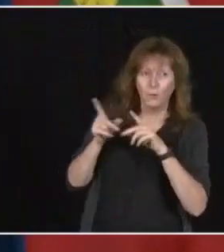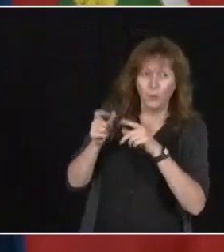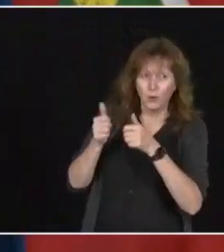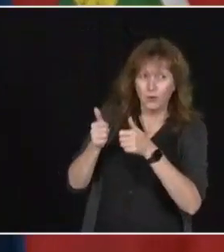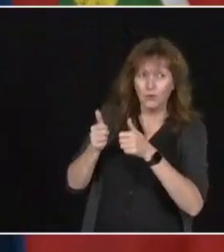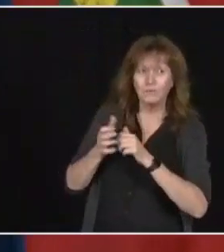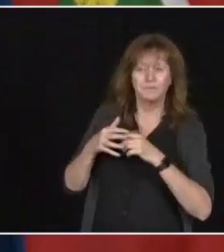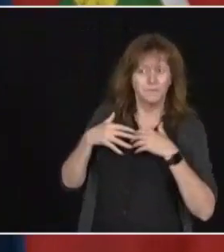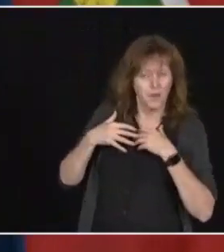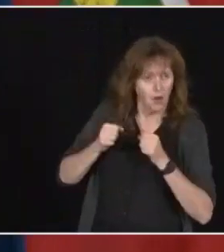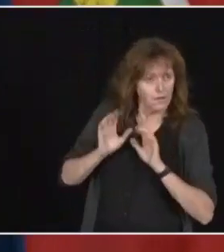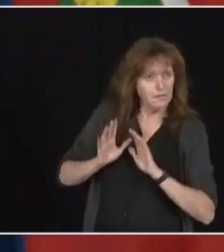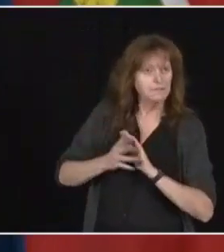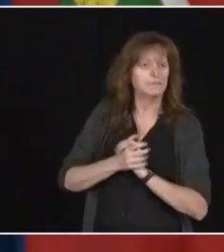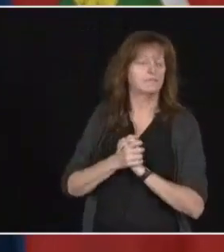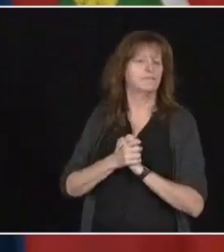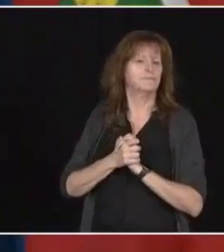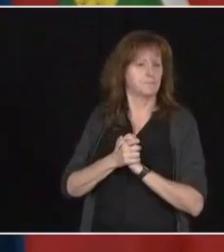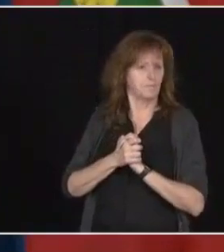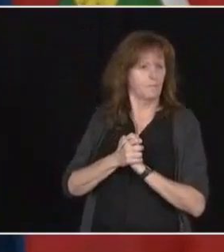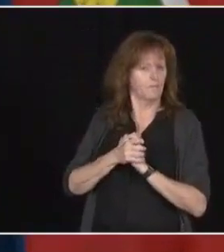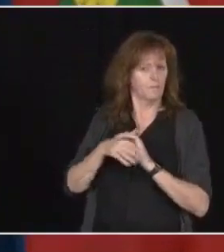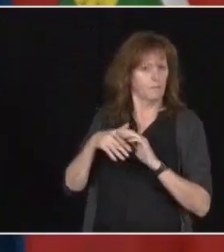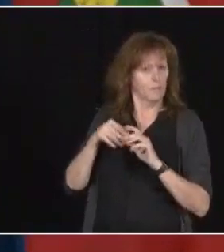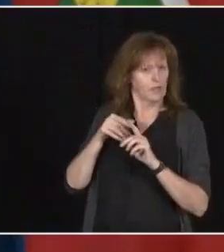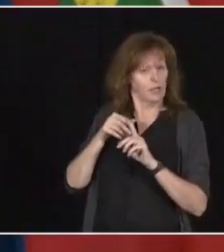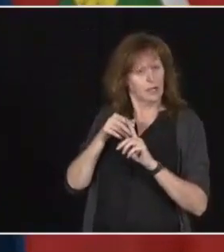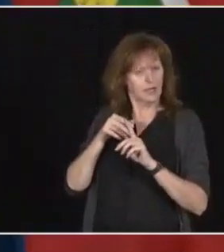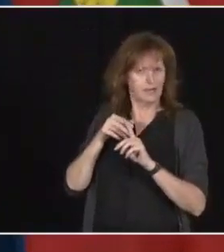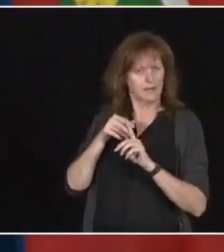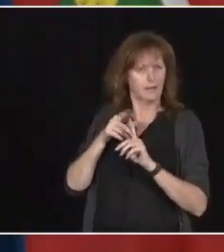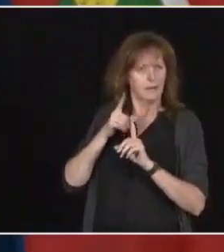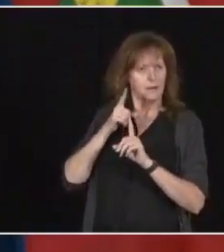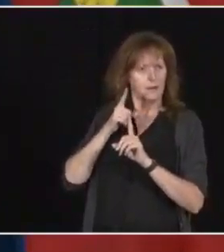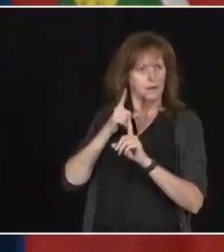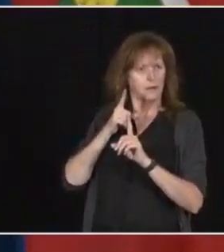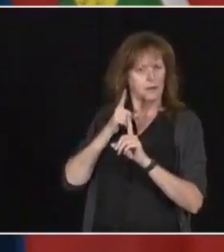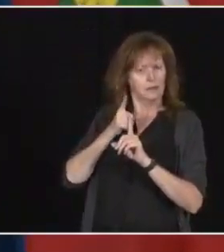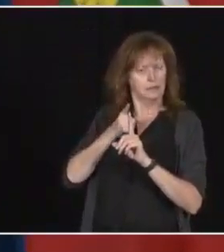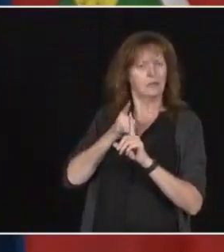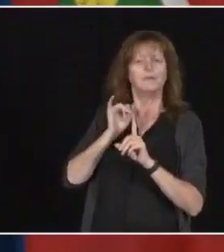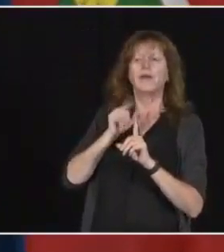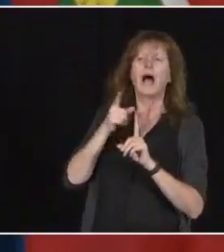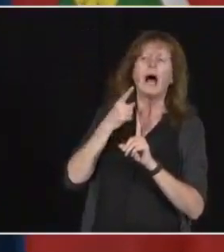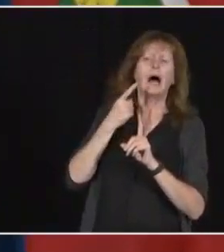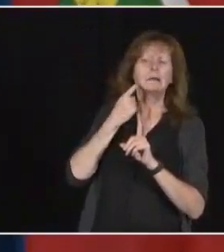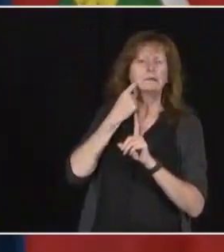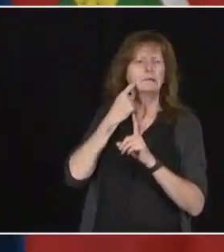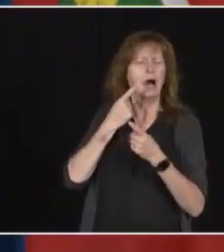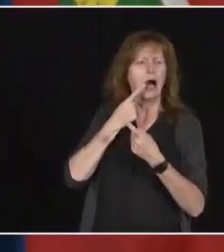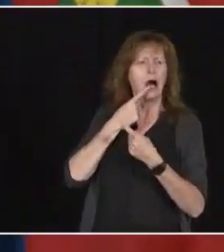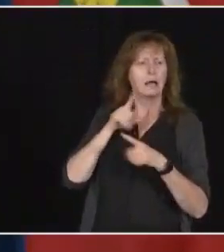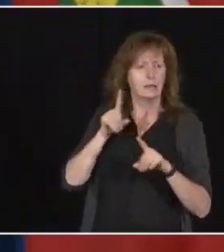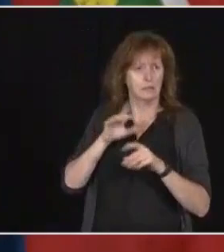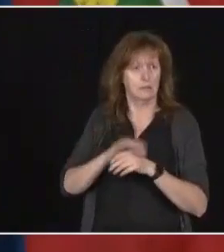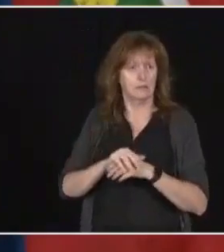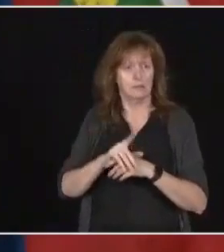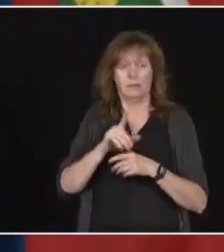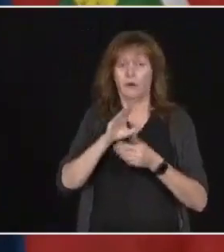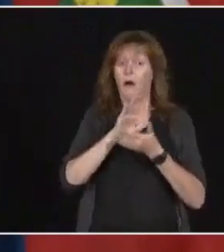question specific to you about your, well, somewhat to your announcement today. I've heard from a college professor recently who